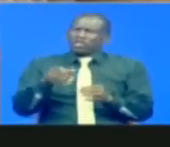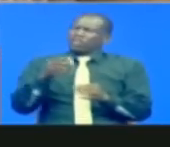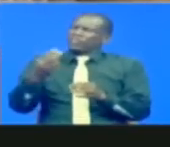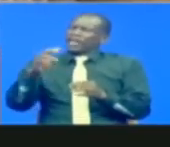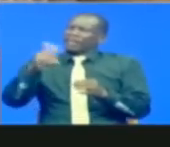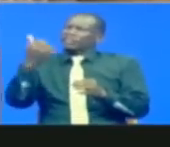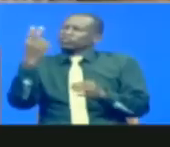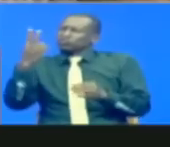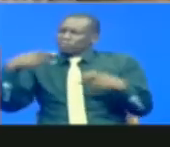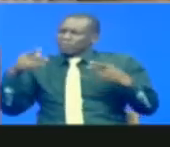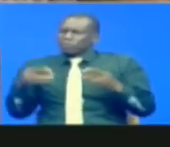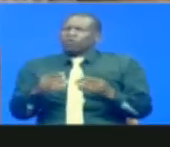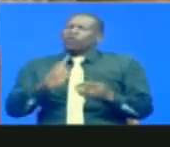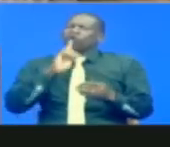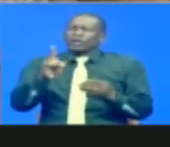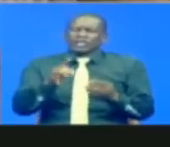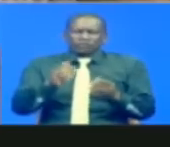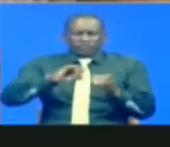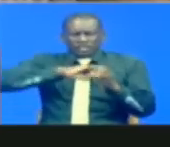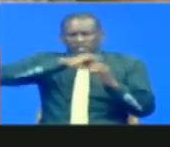covers, and